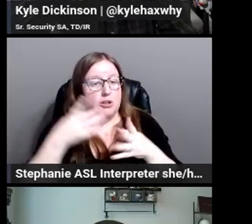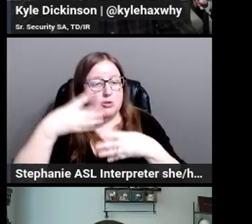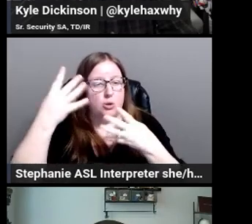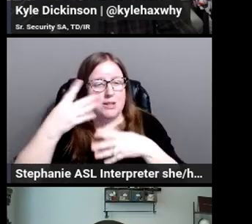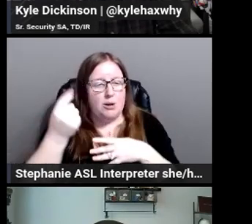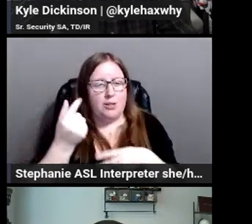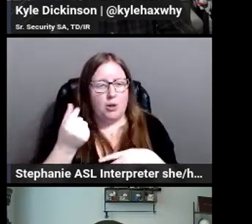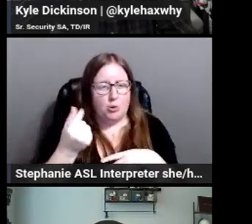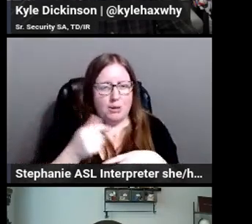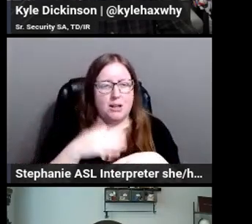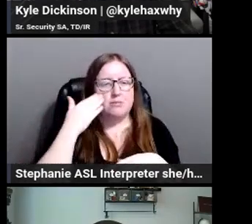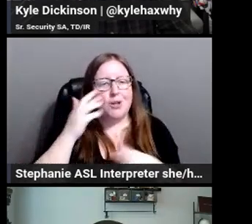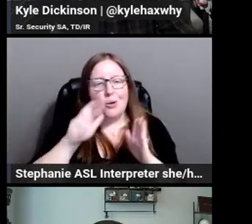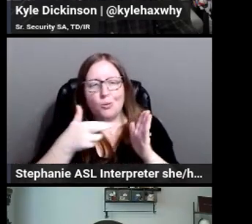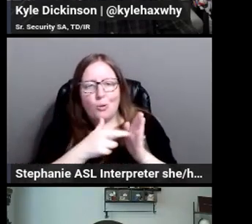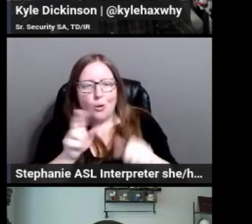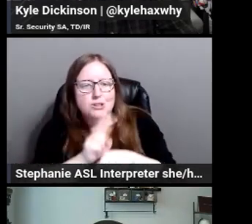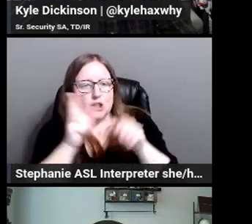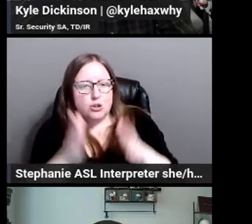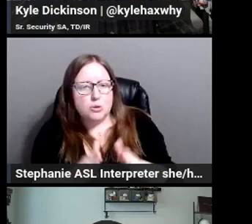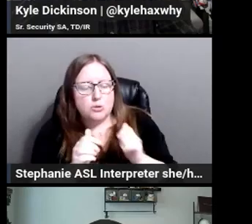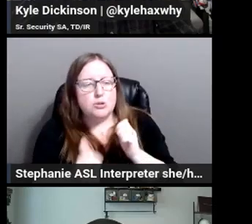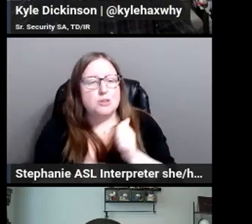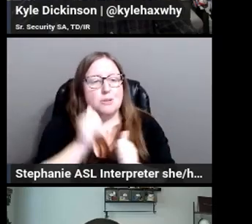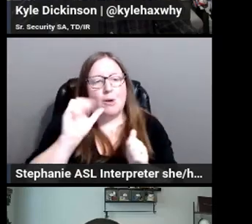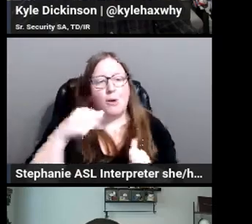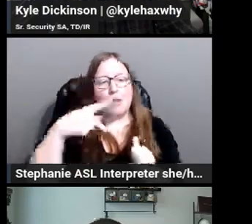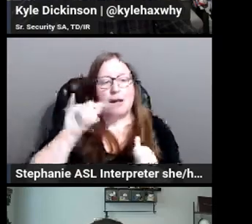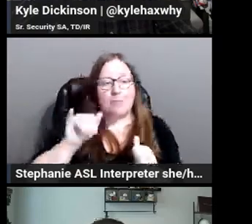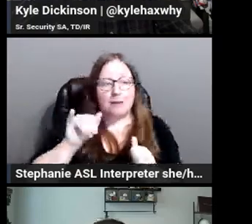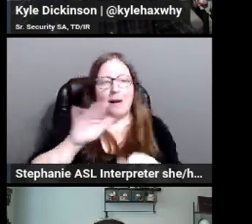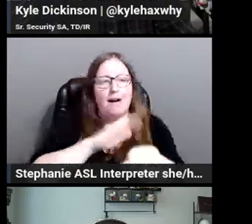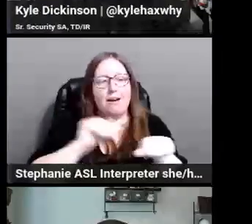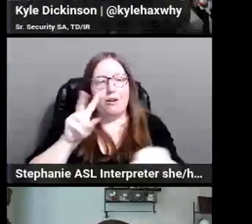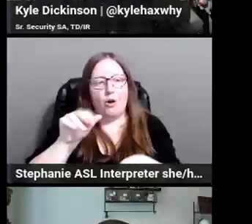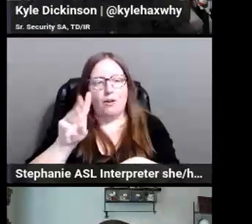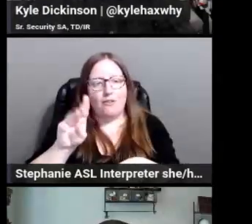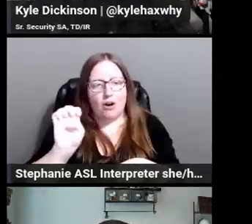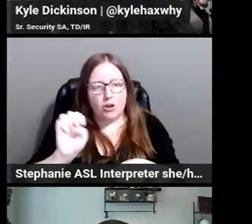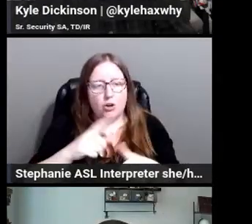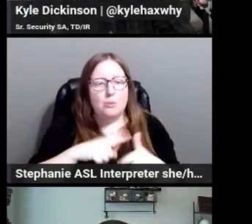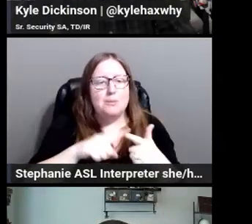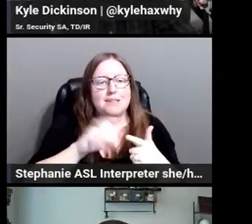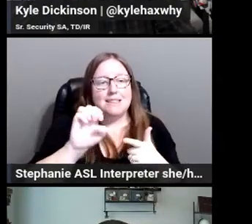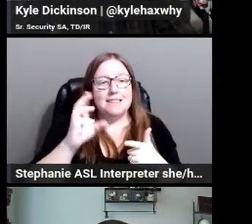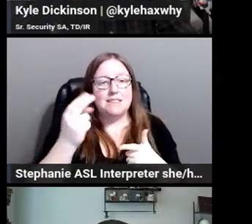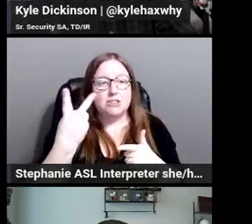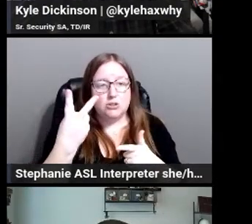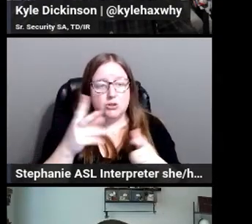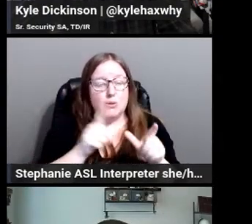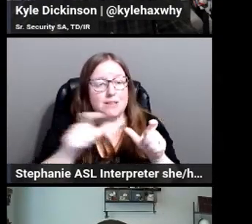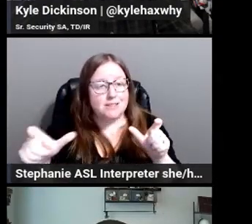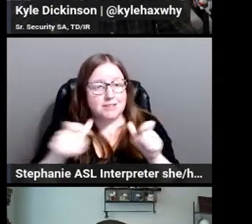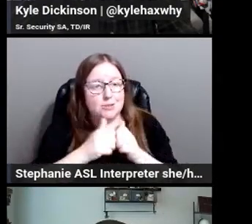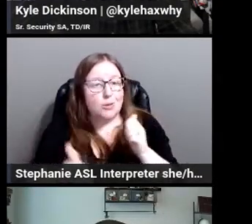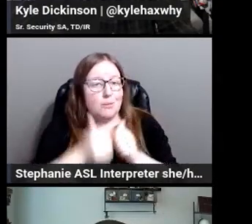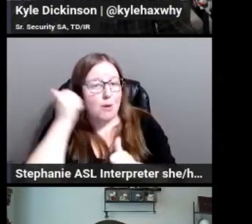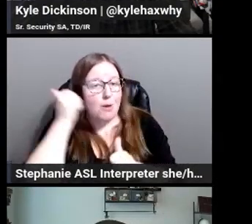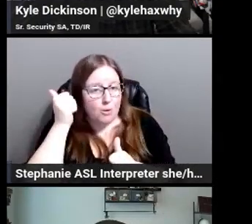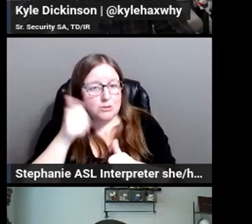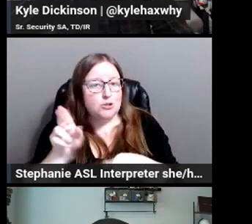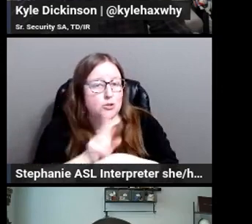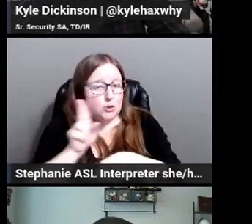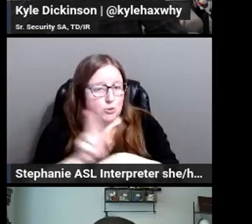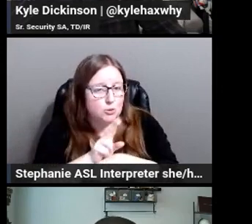bit, roles and users with the most API call volume, EC2 instances with the most traffic. And then if you keep on scrolling down, we actually